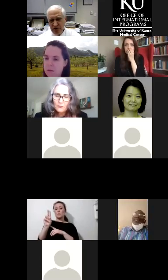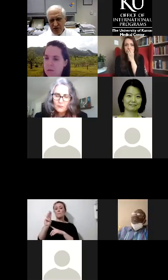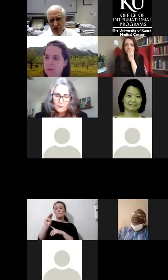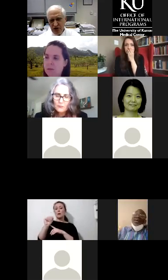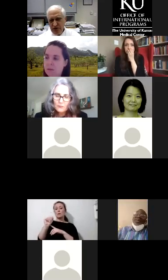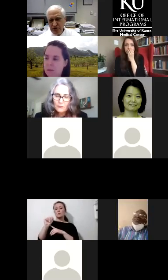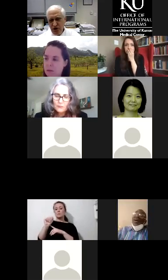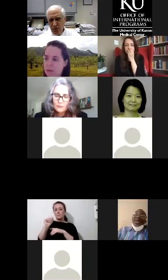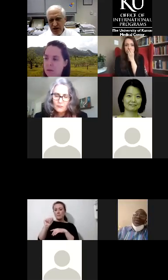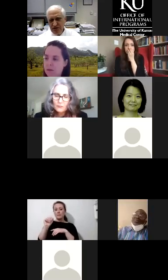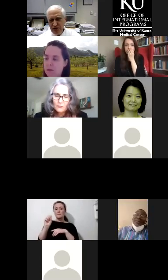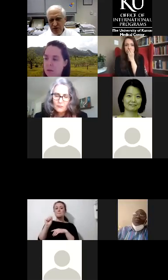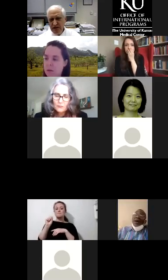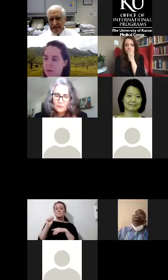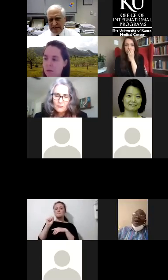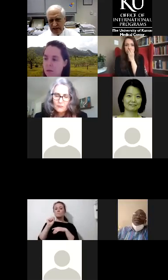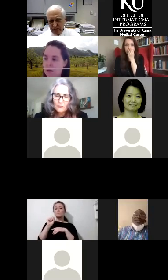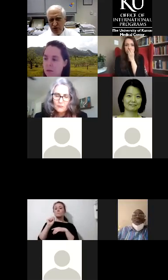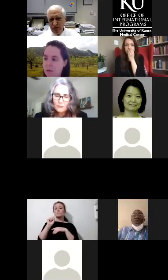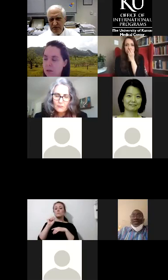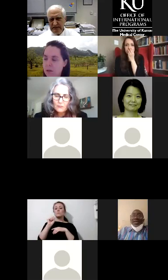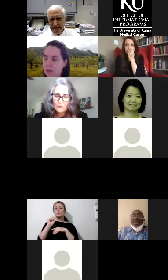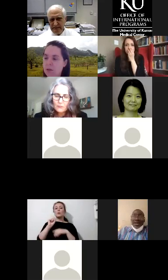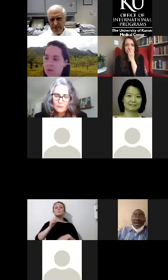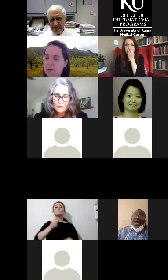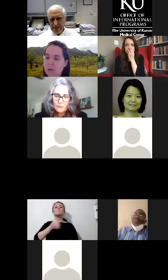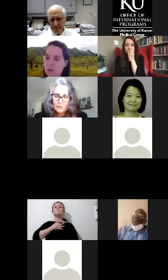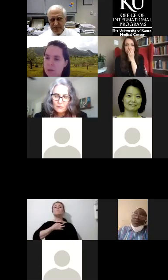normal laryngoscope, there was no way to do our normal